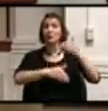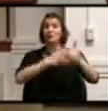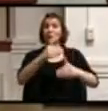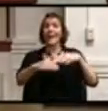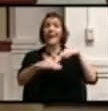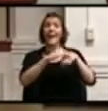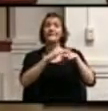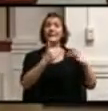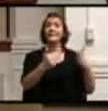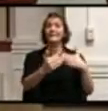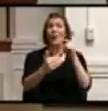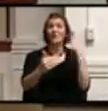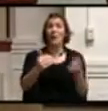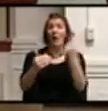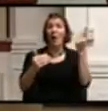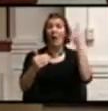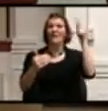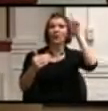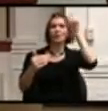public access to planning.